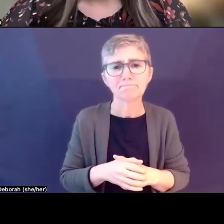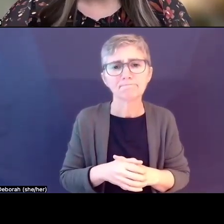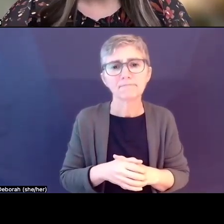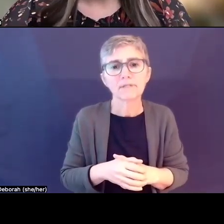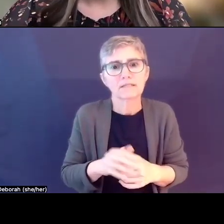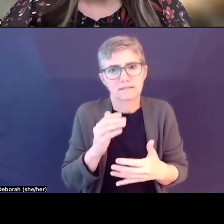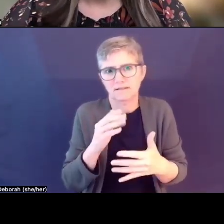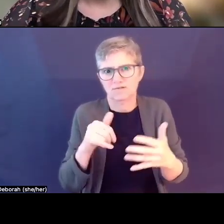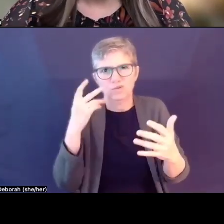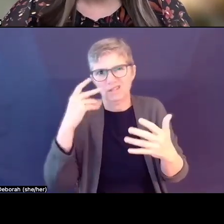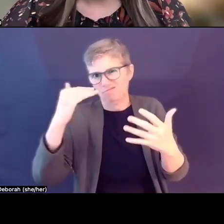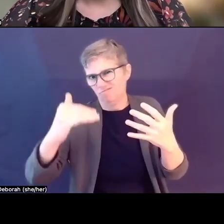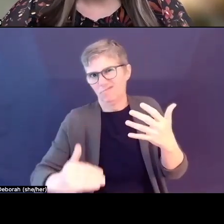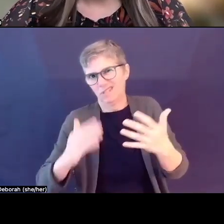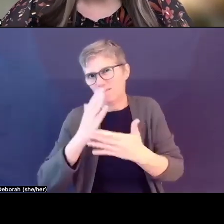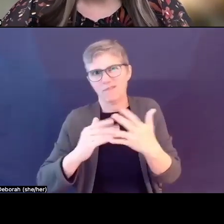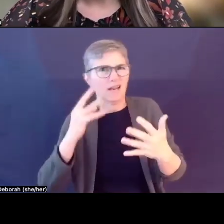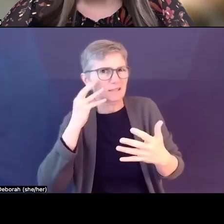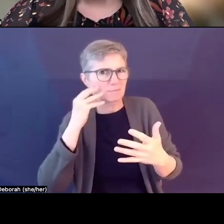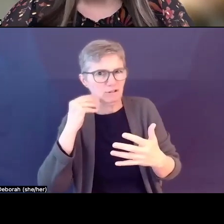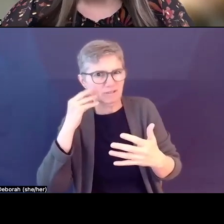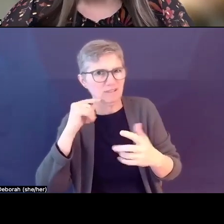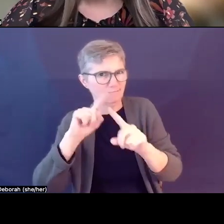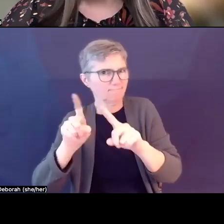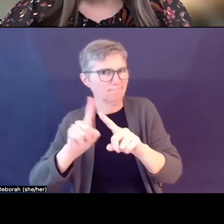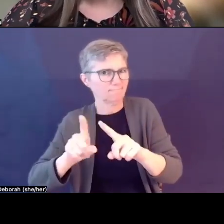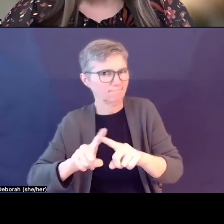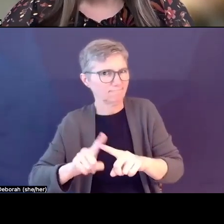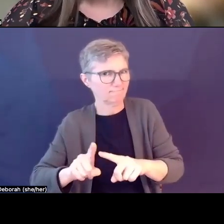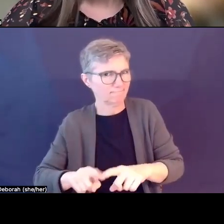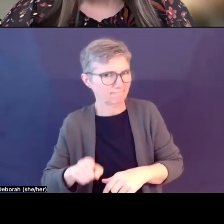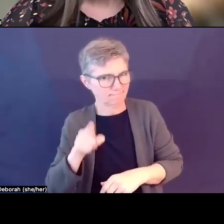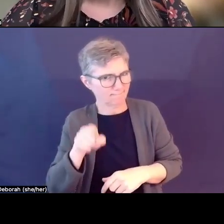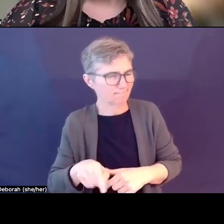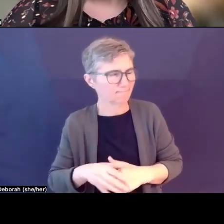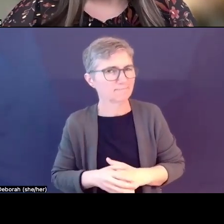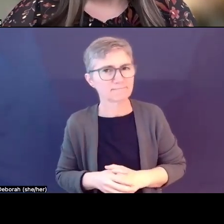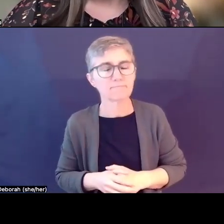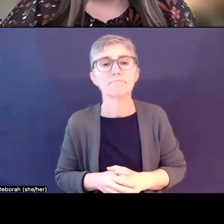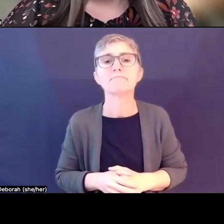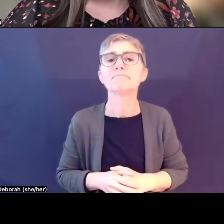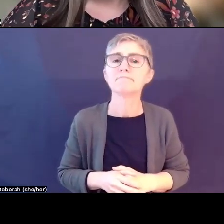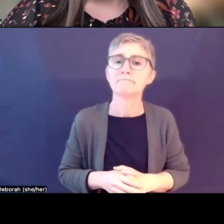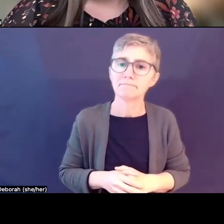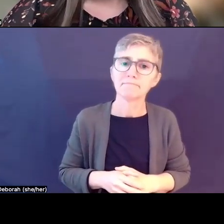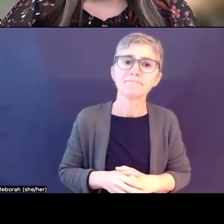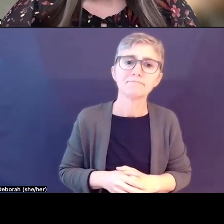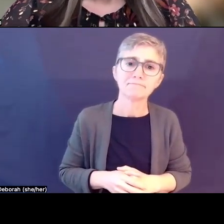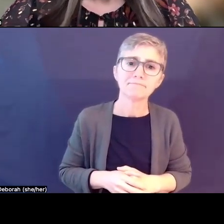of those experiences that our CAB members have. Next slide, please.